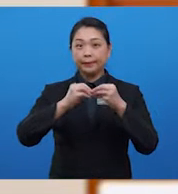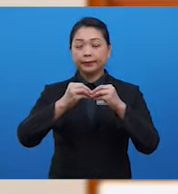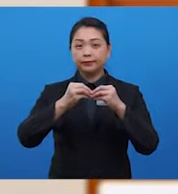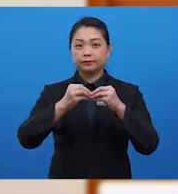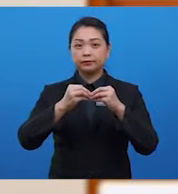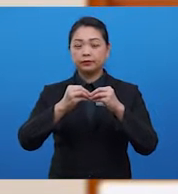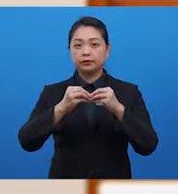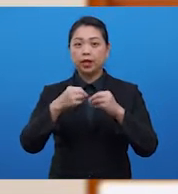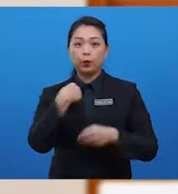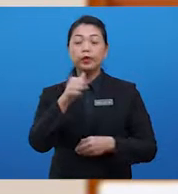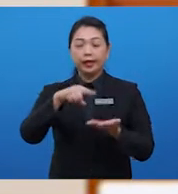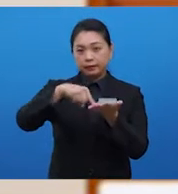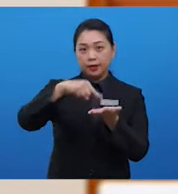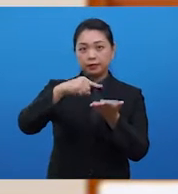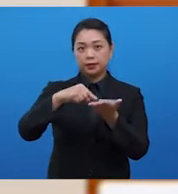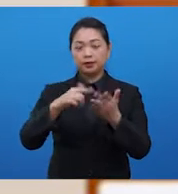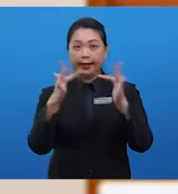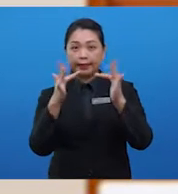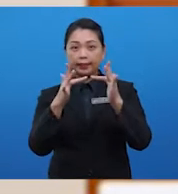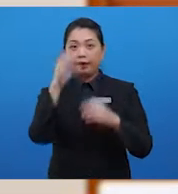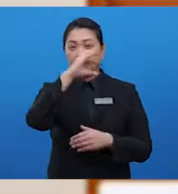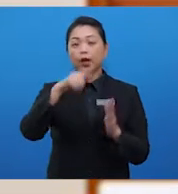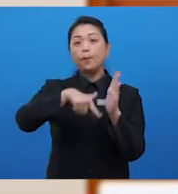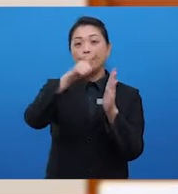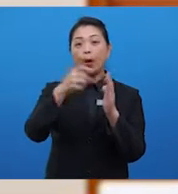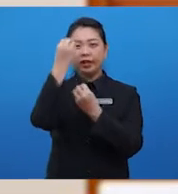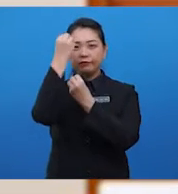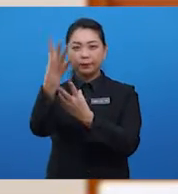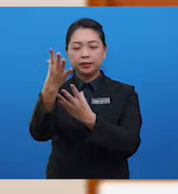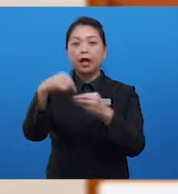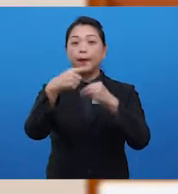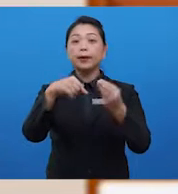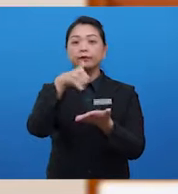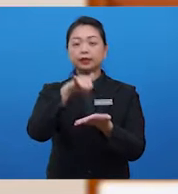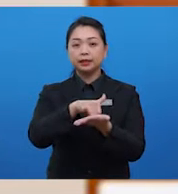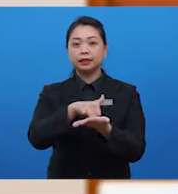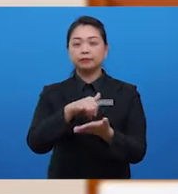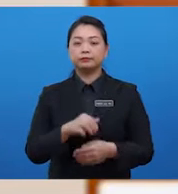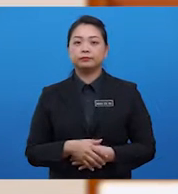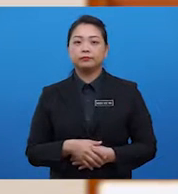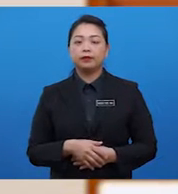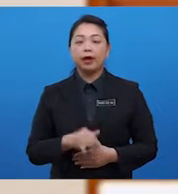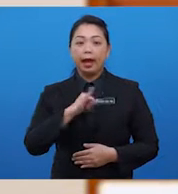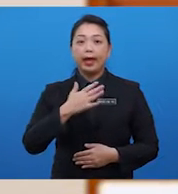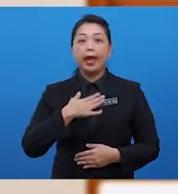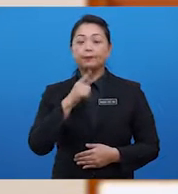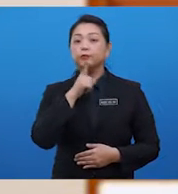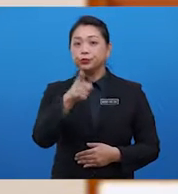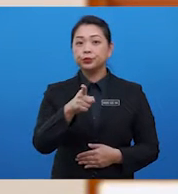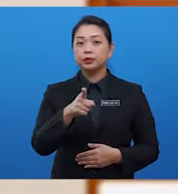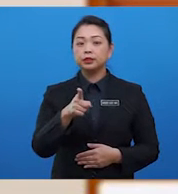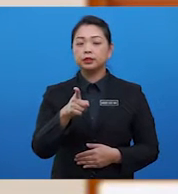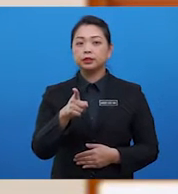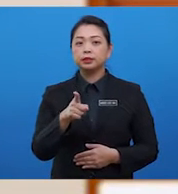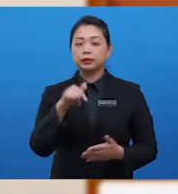will browse the internet and find out more information about it. I am sure there is